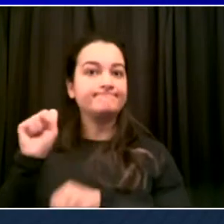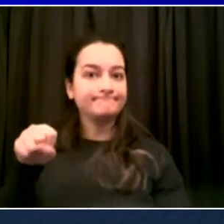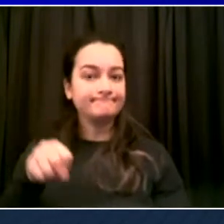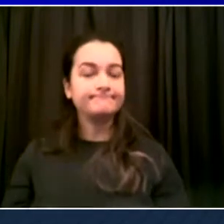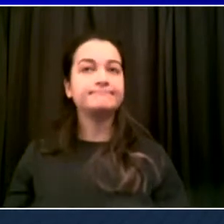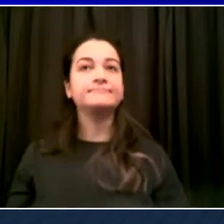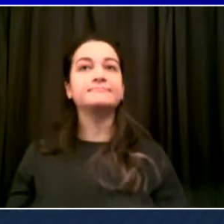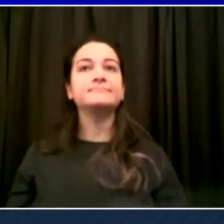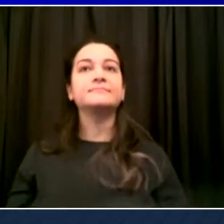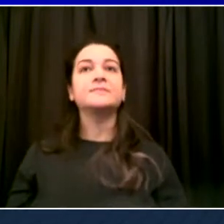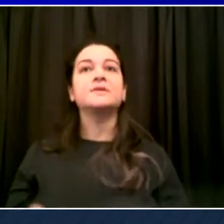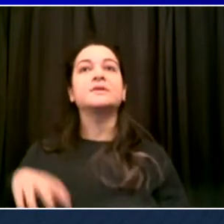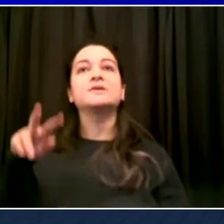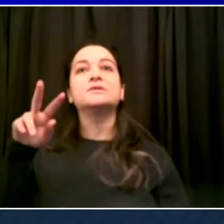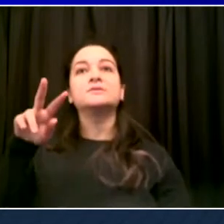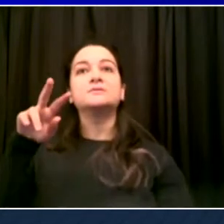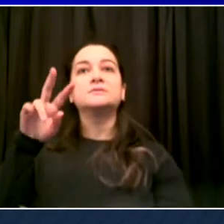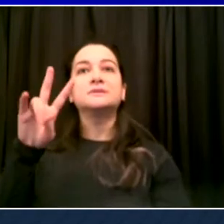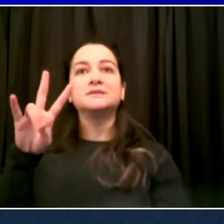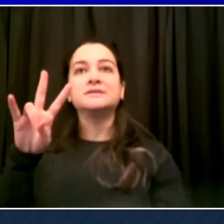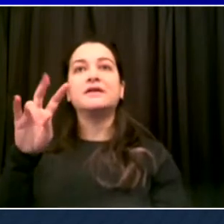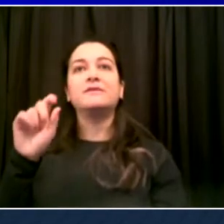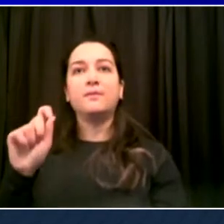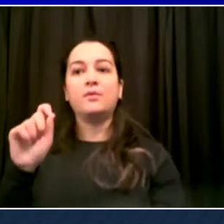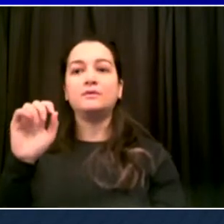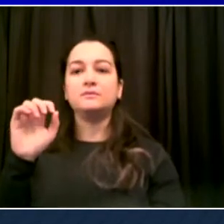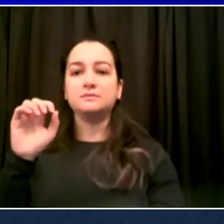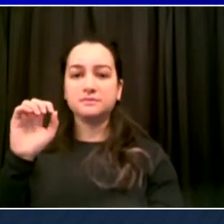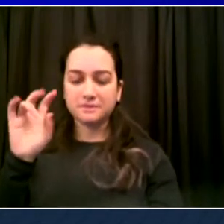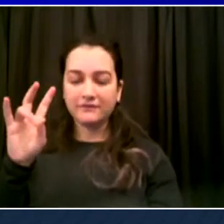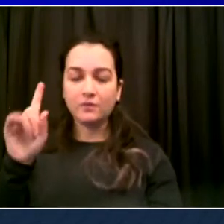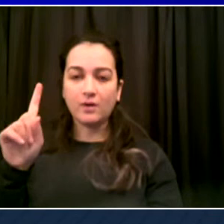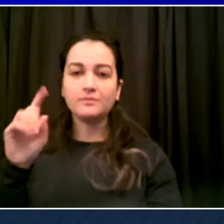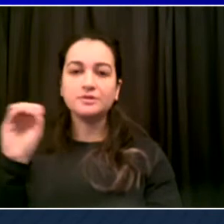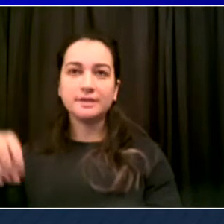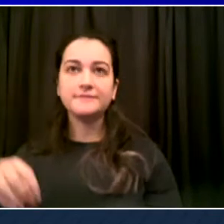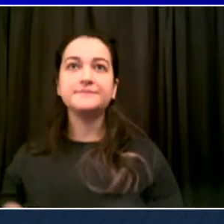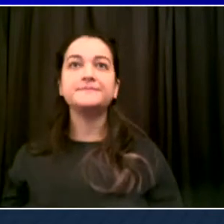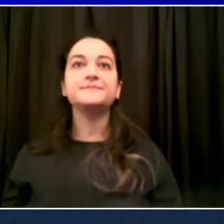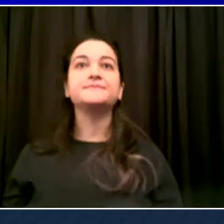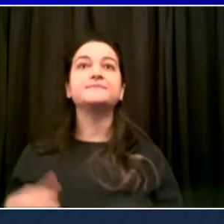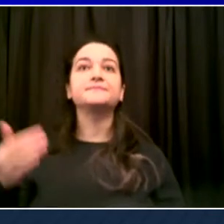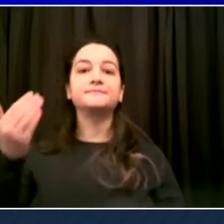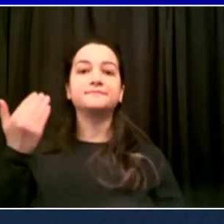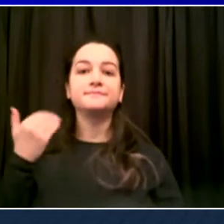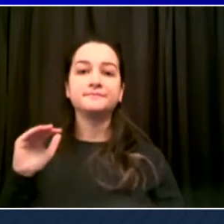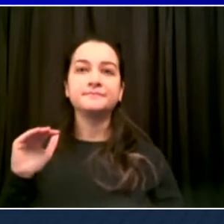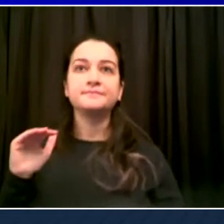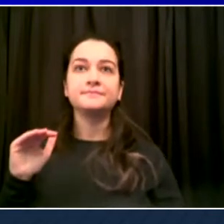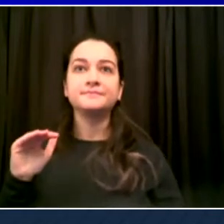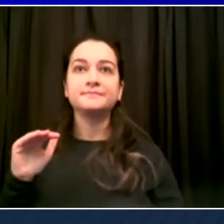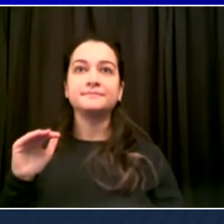70.71%, hospitalization rate 4.06 per 100,000. Number two, new reported